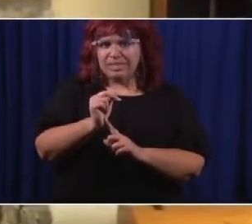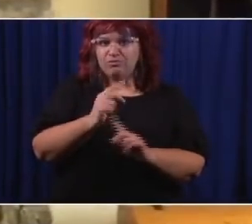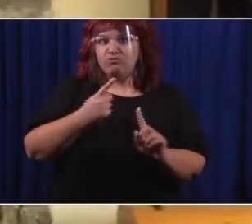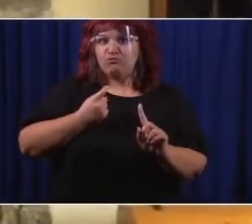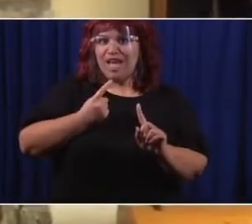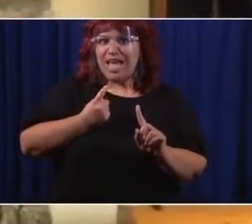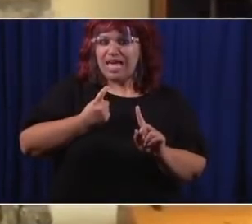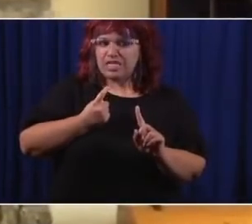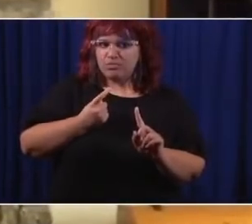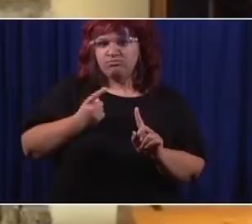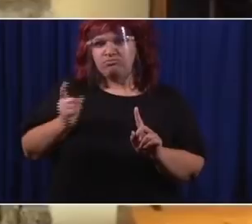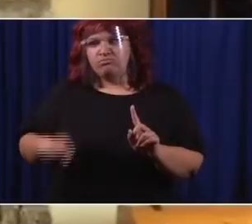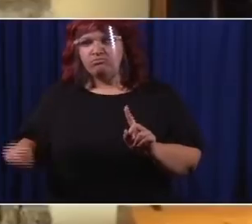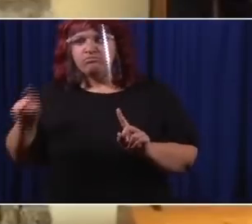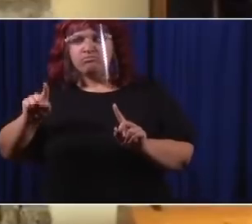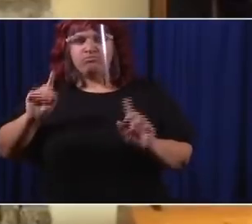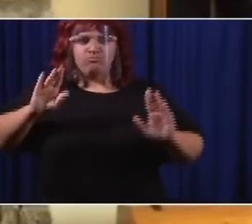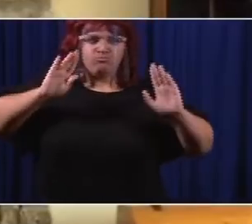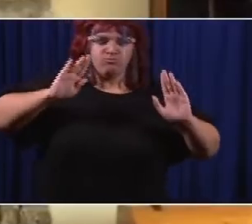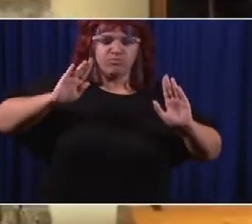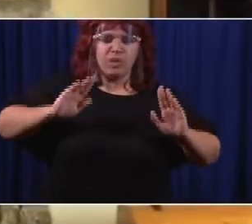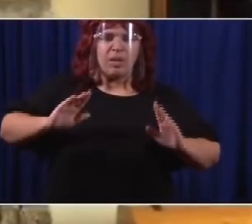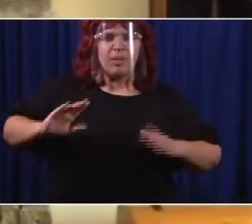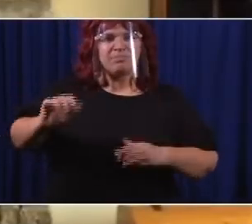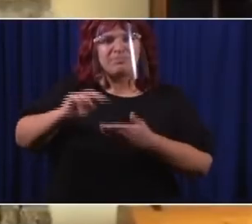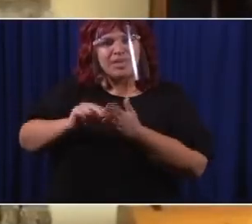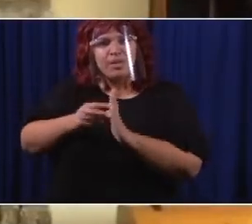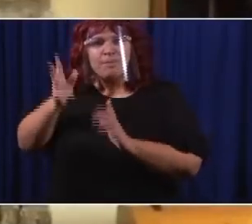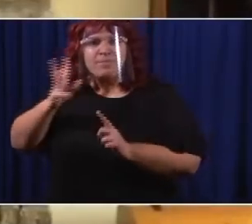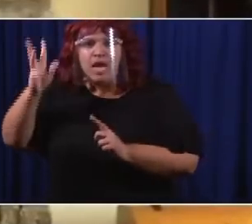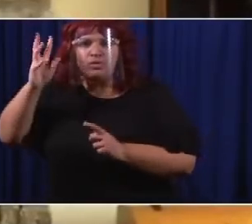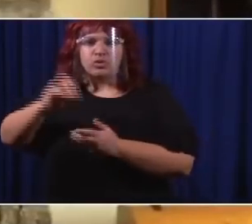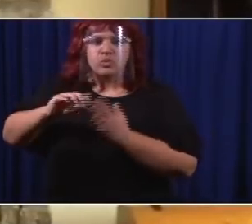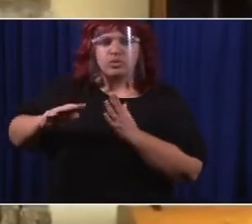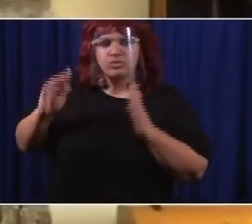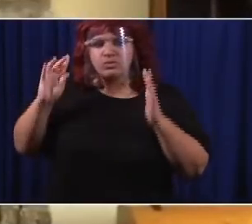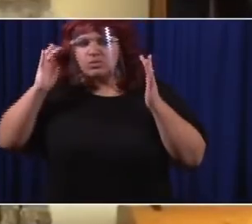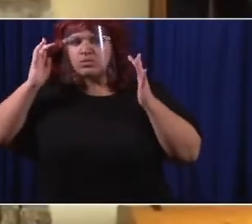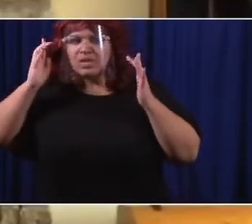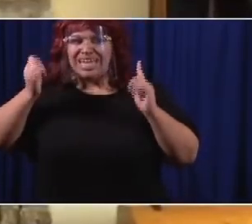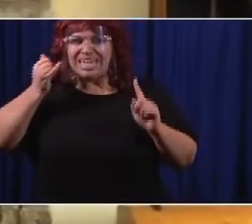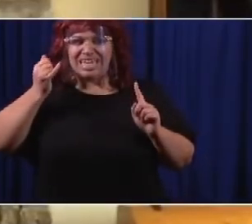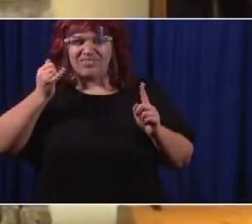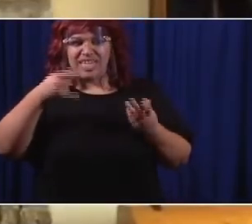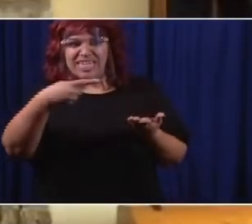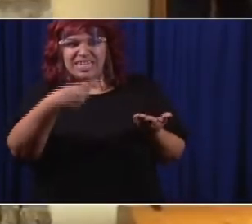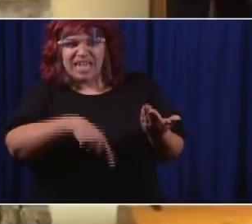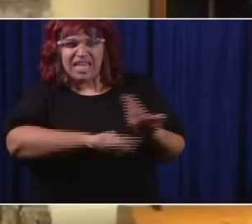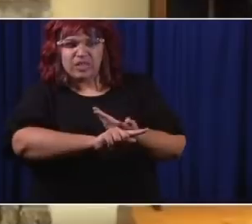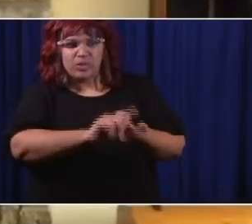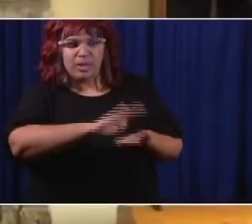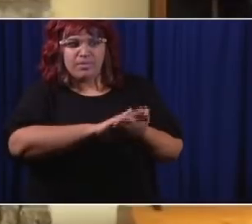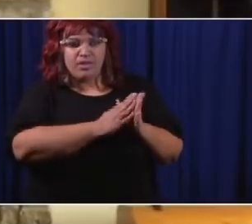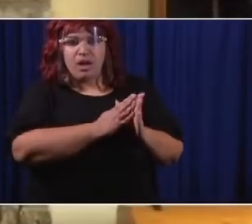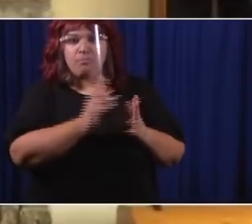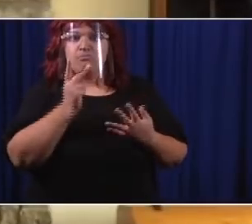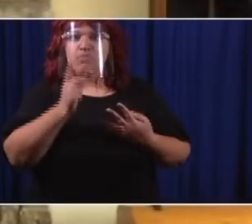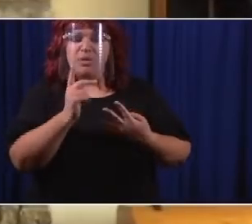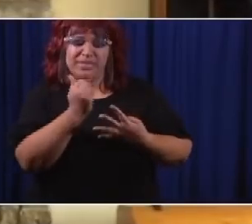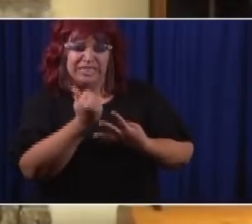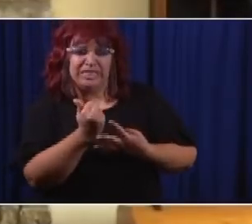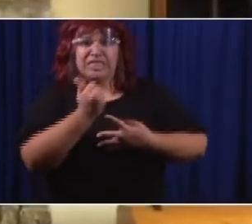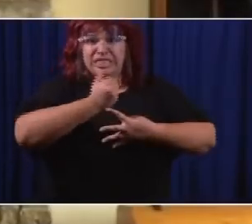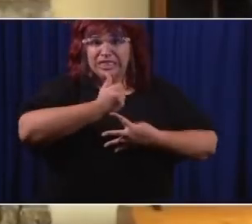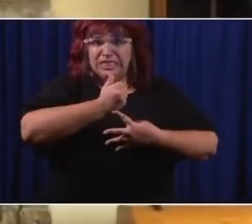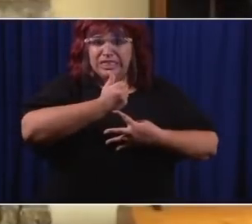parents, teachers, and students are wondering what's going to happen if their county turns purple next week. You've said schools are not the spread problem, that